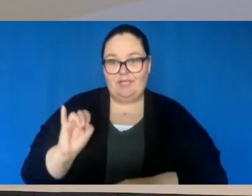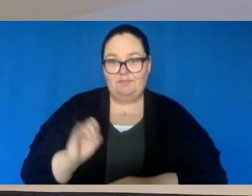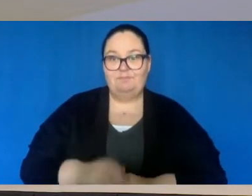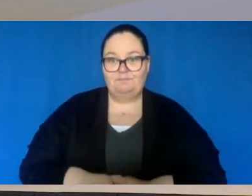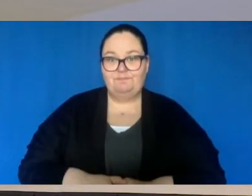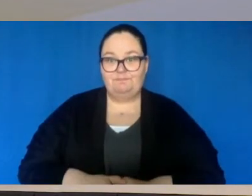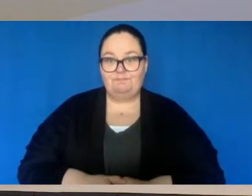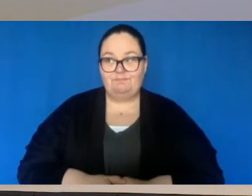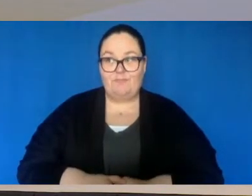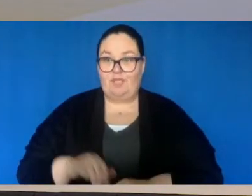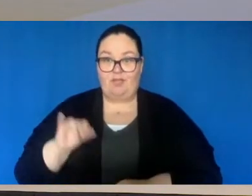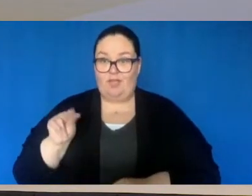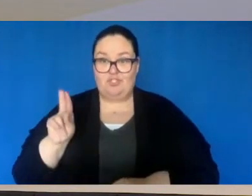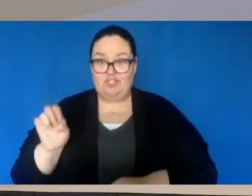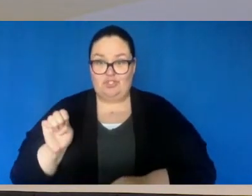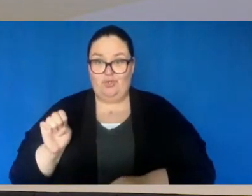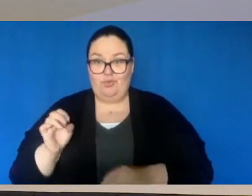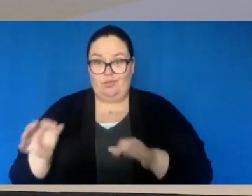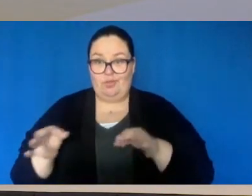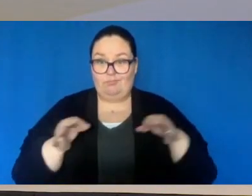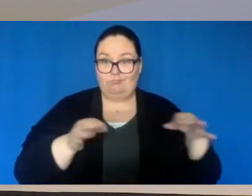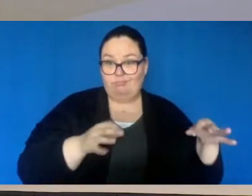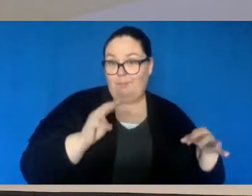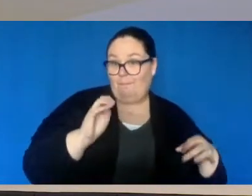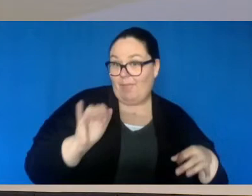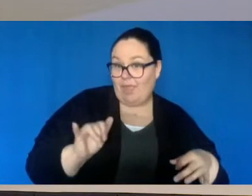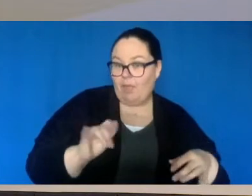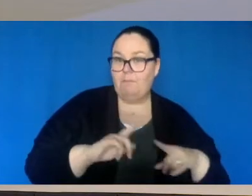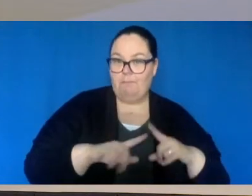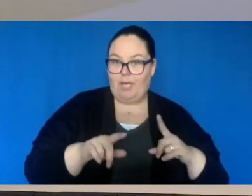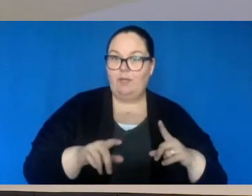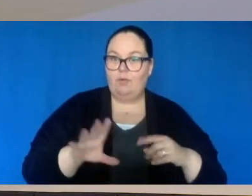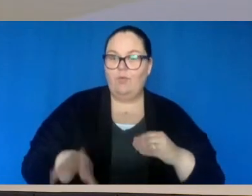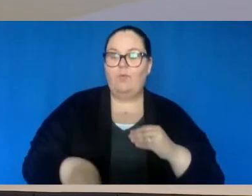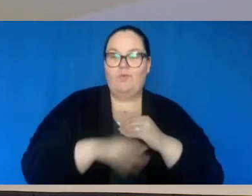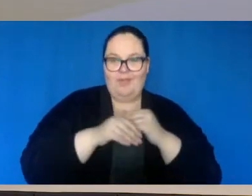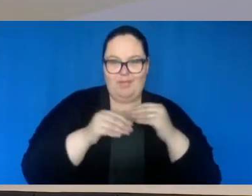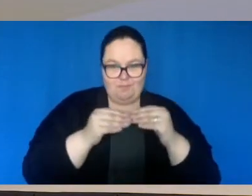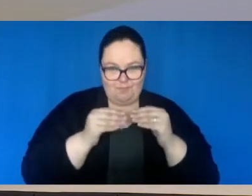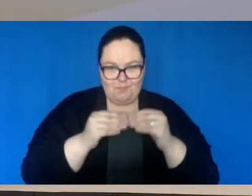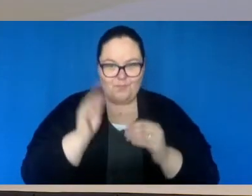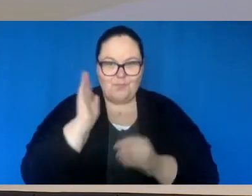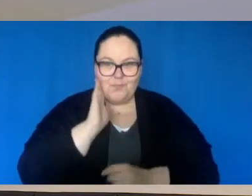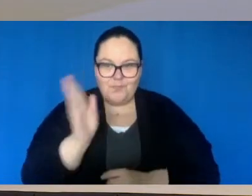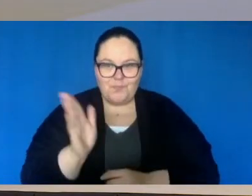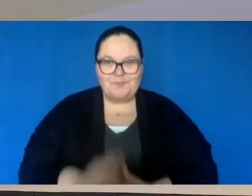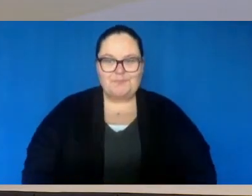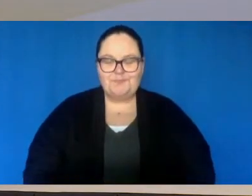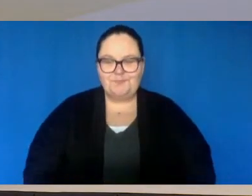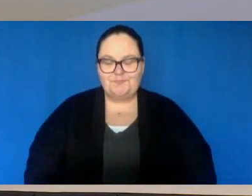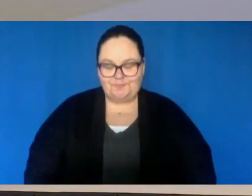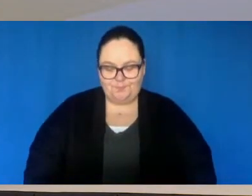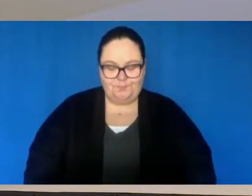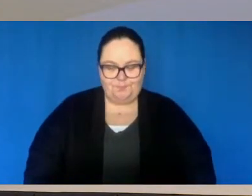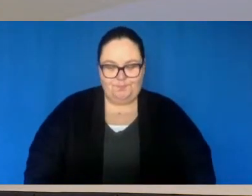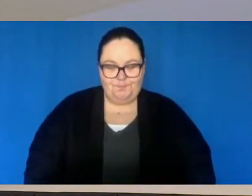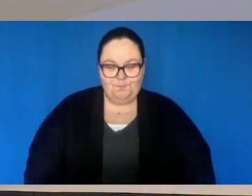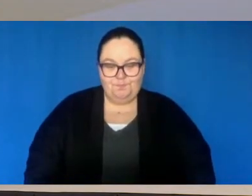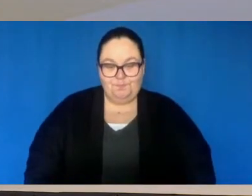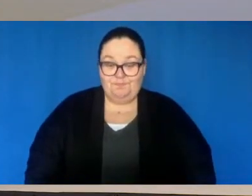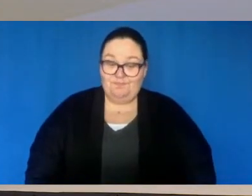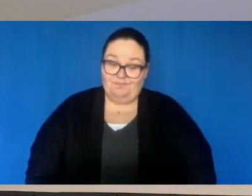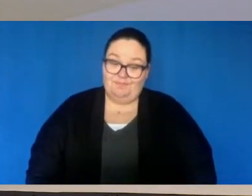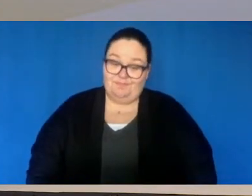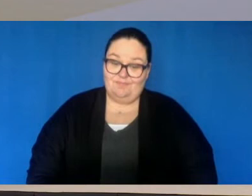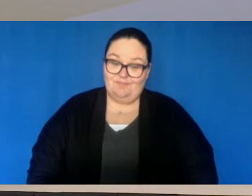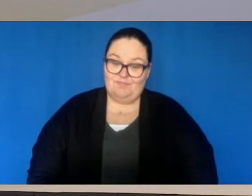than June. But we will be quickly adding more slots for people, and I think that's really good